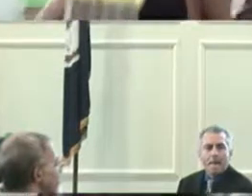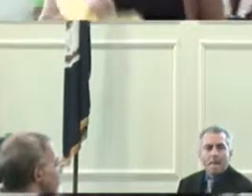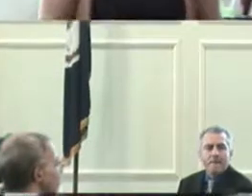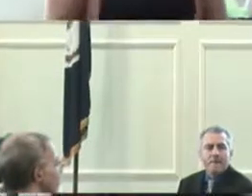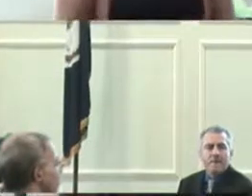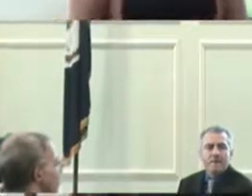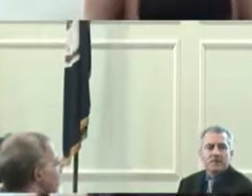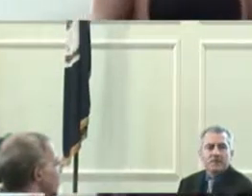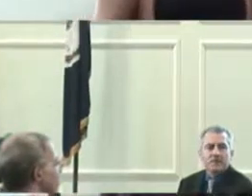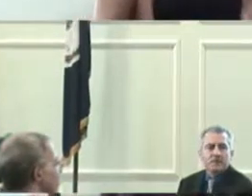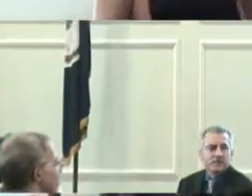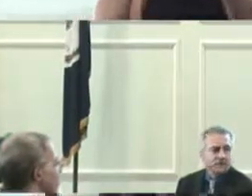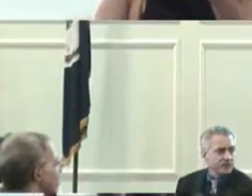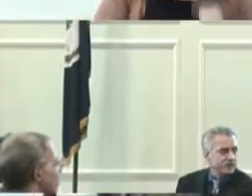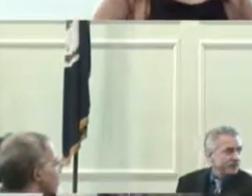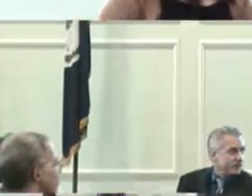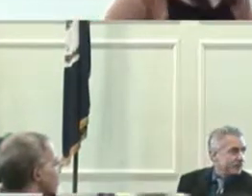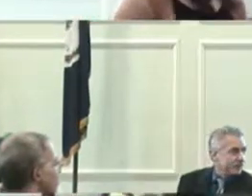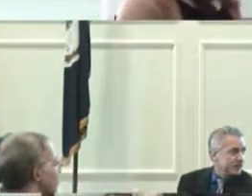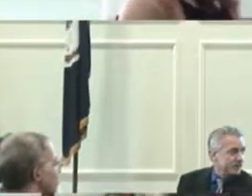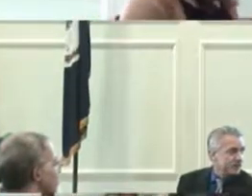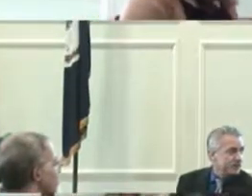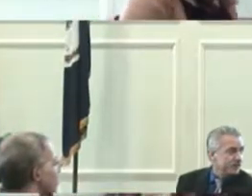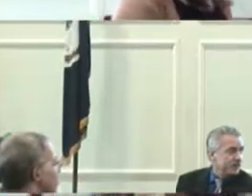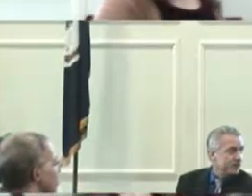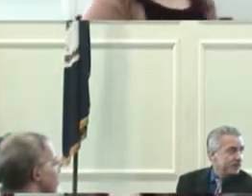There is one more.